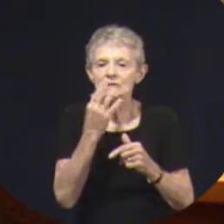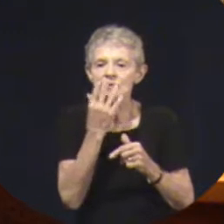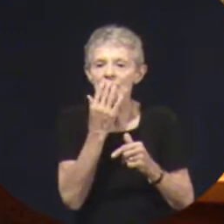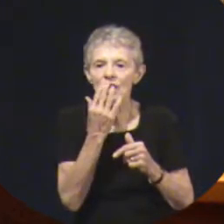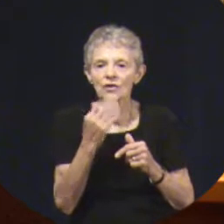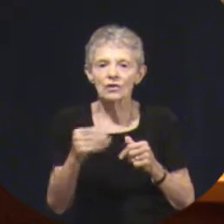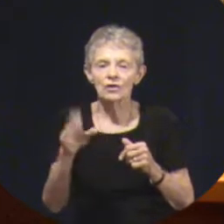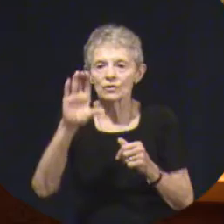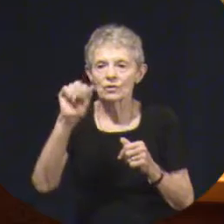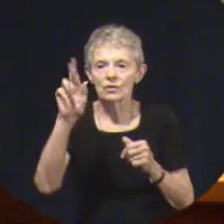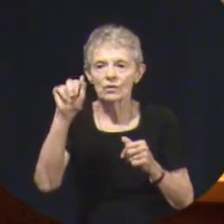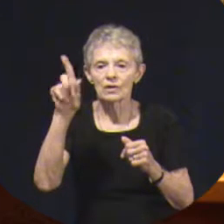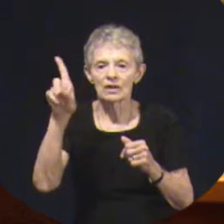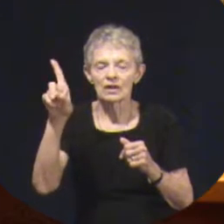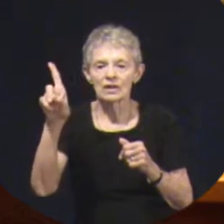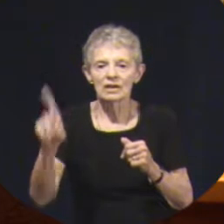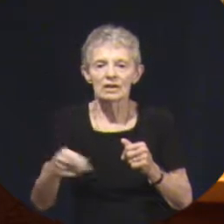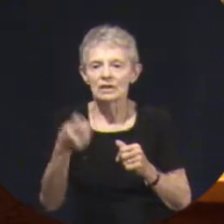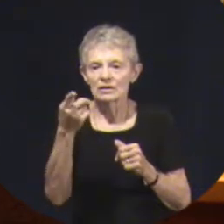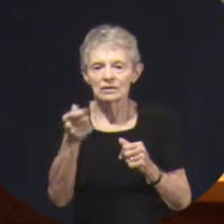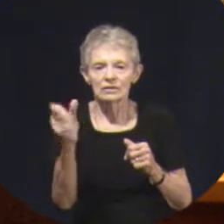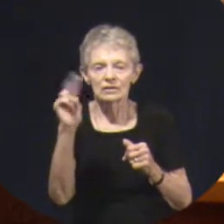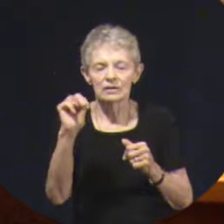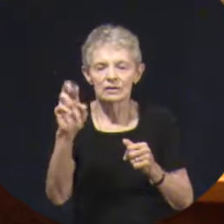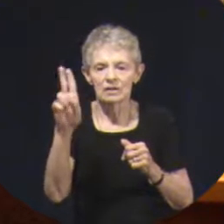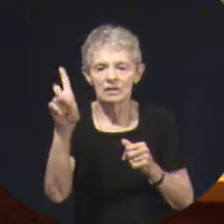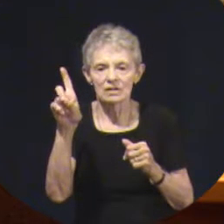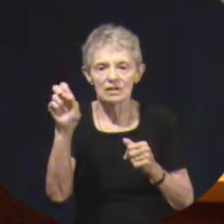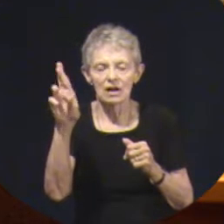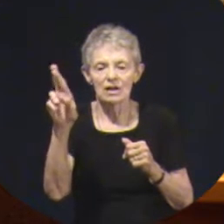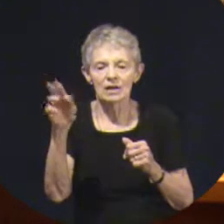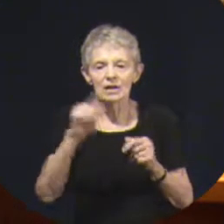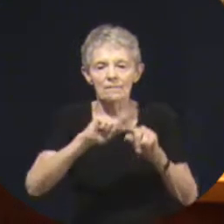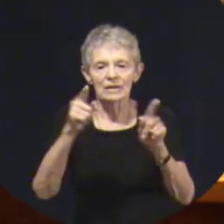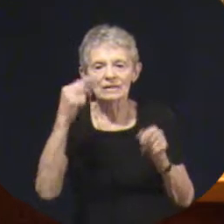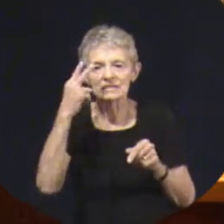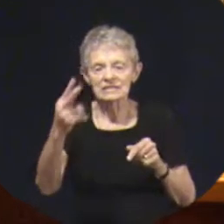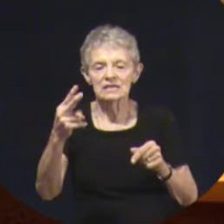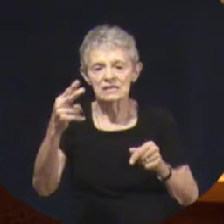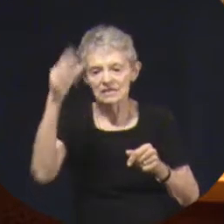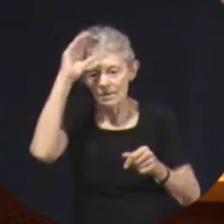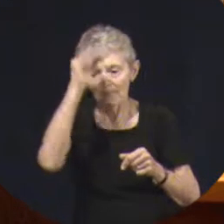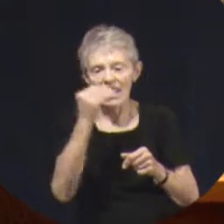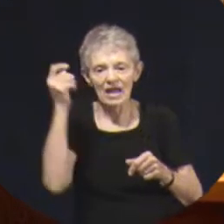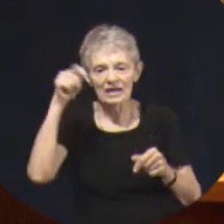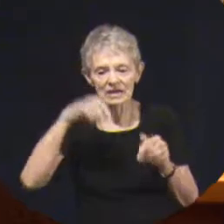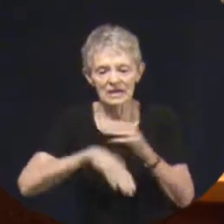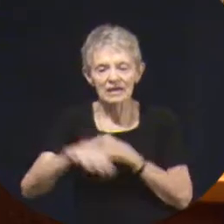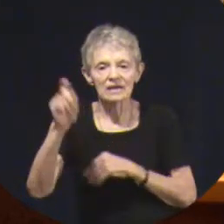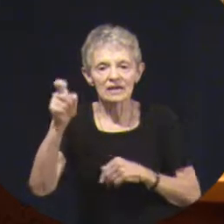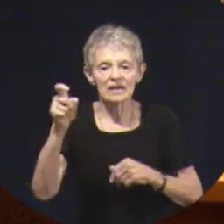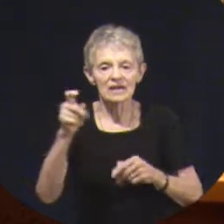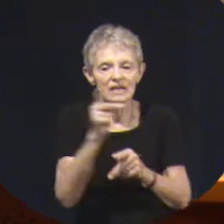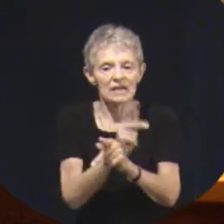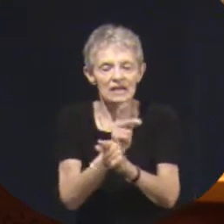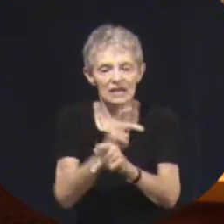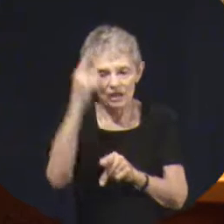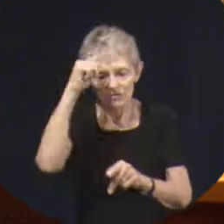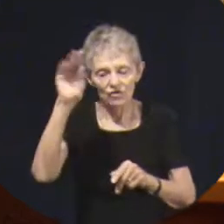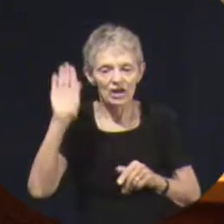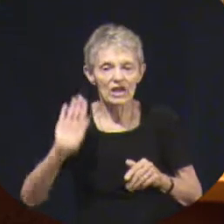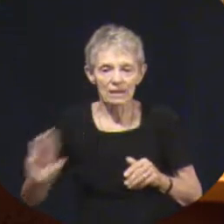or his race or his gender or his politics. He sees his neighbor. He sees a brother in need and he cares for him.